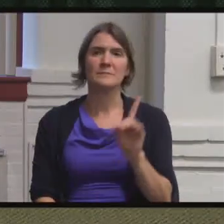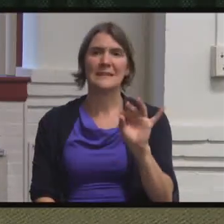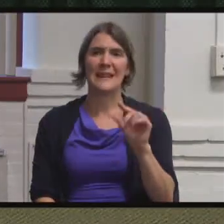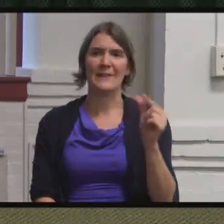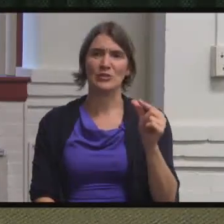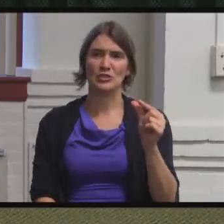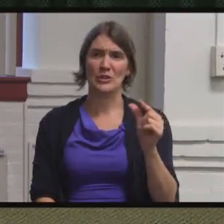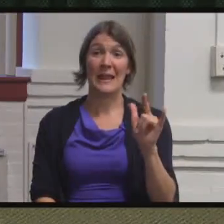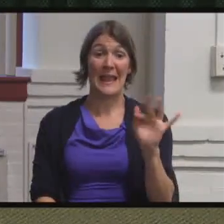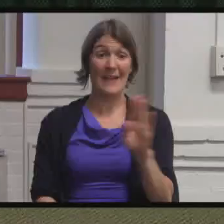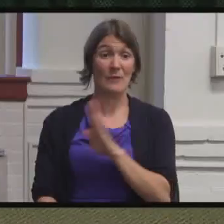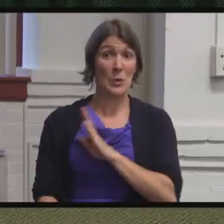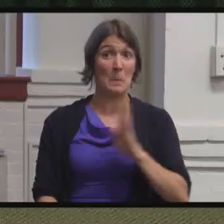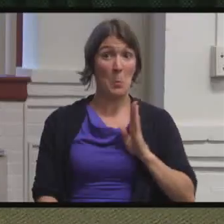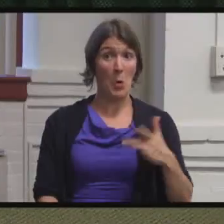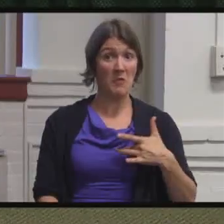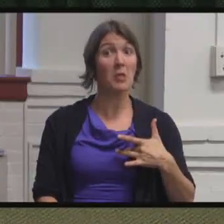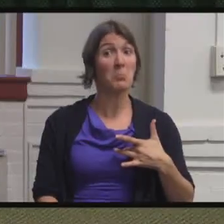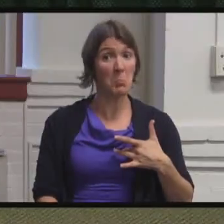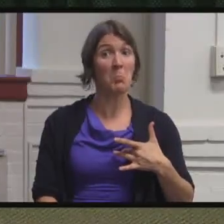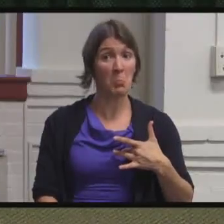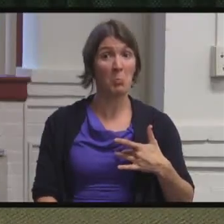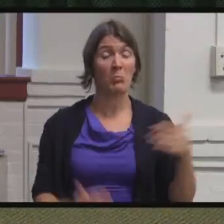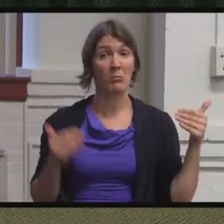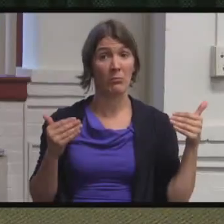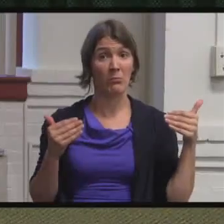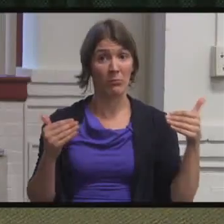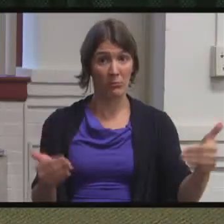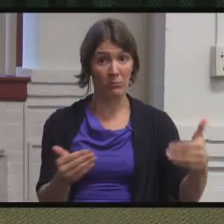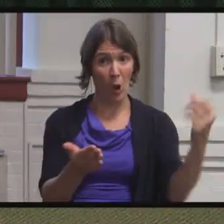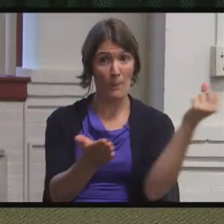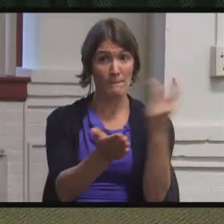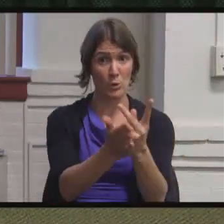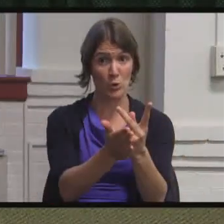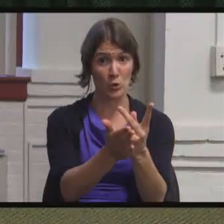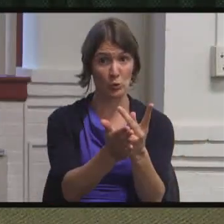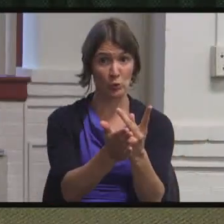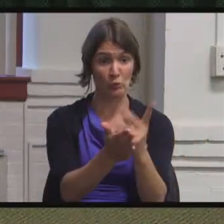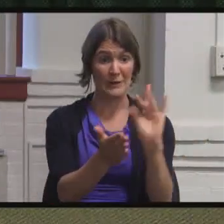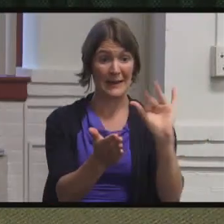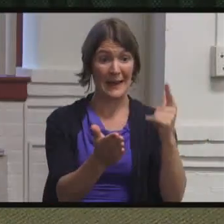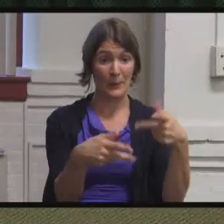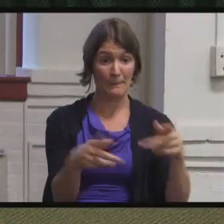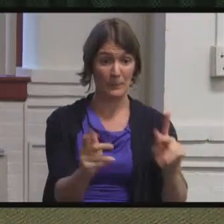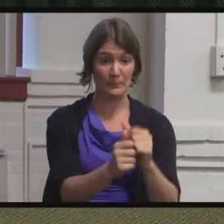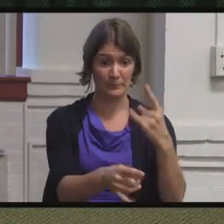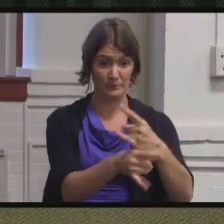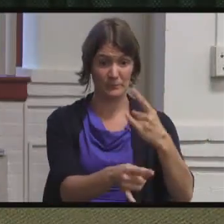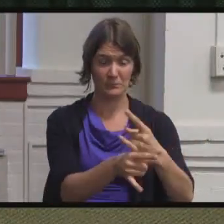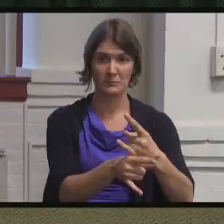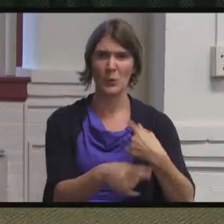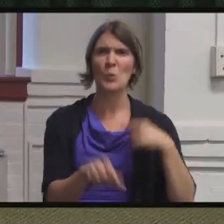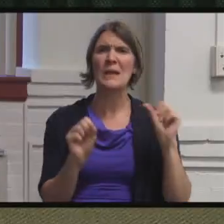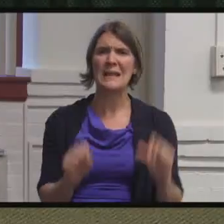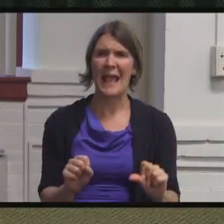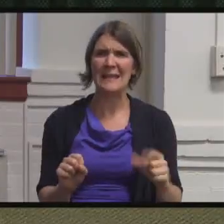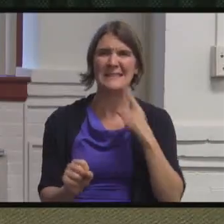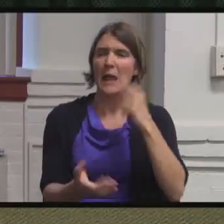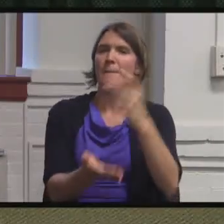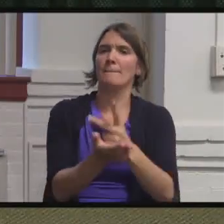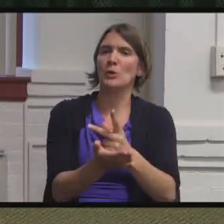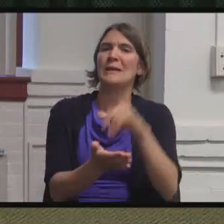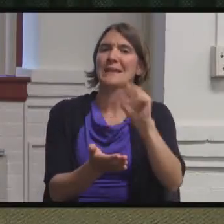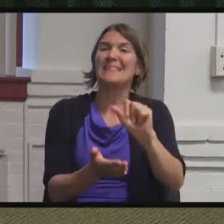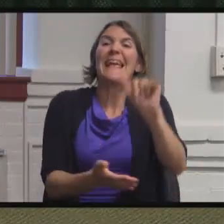if the board is otherwise inclined to approve the catering permit, we can do it contingent on